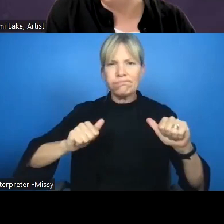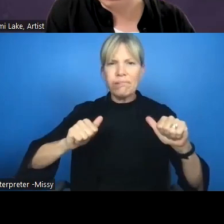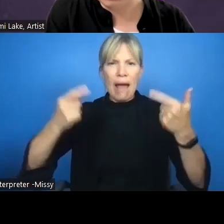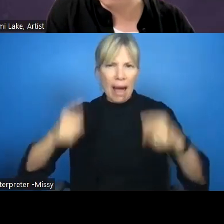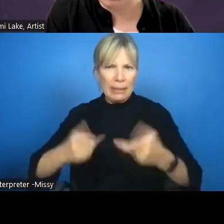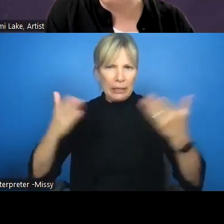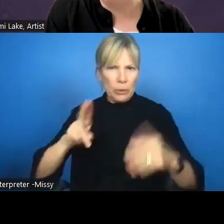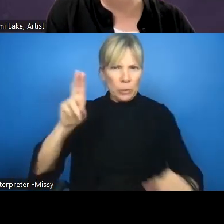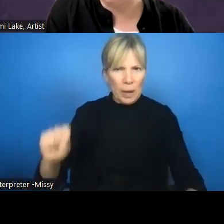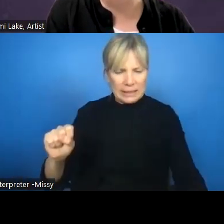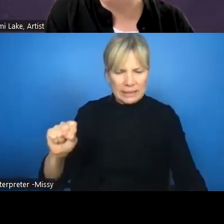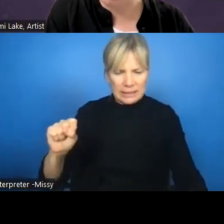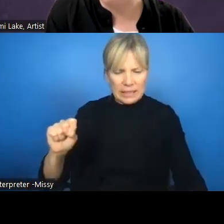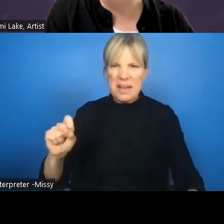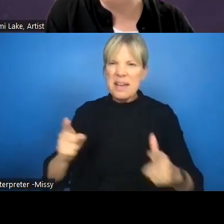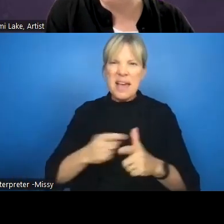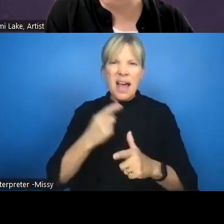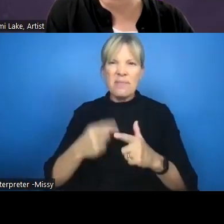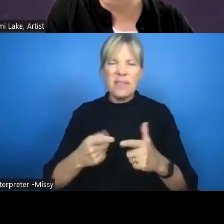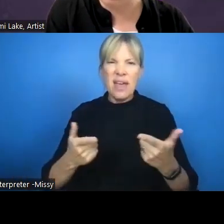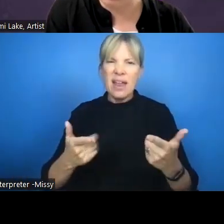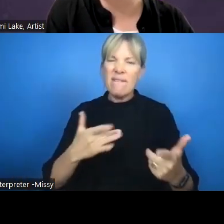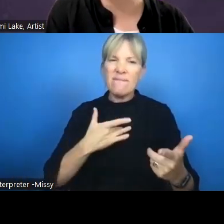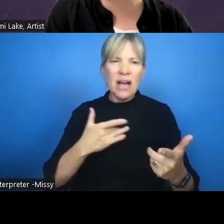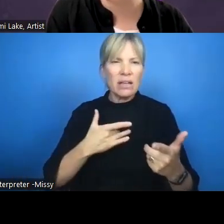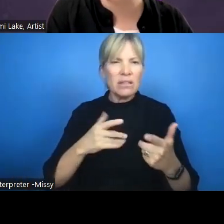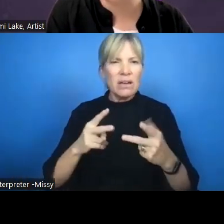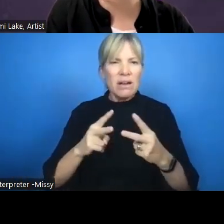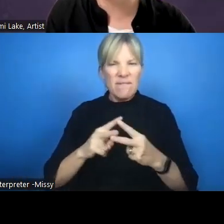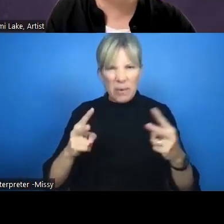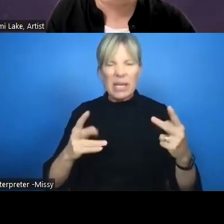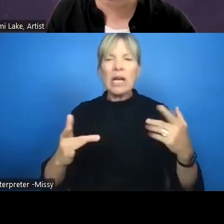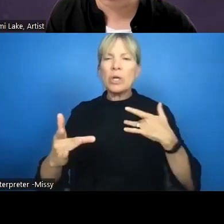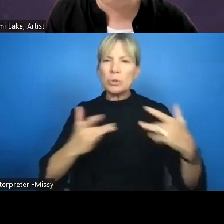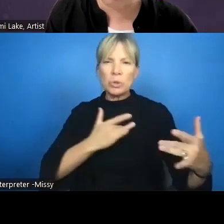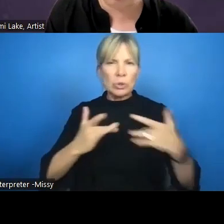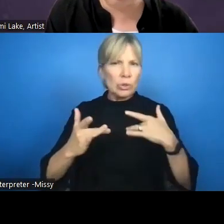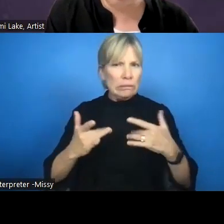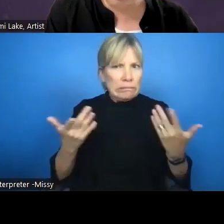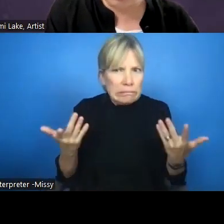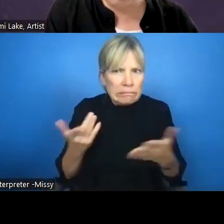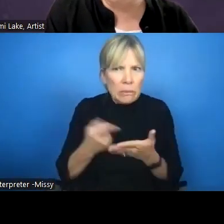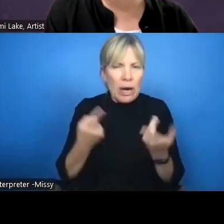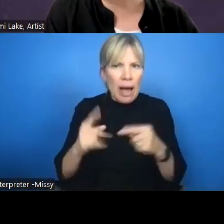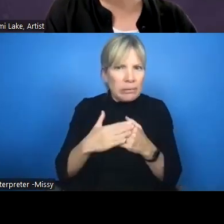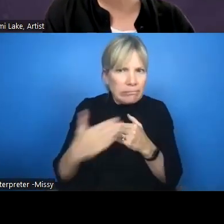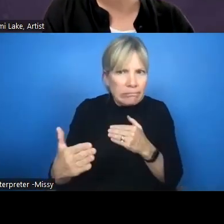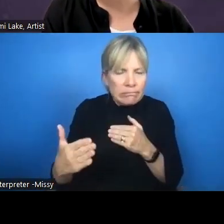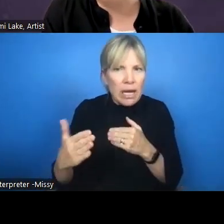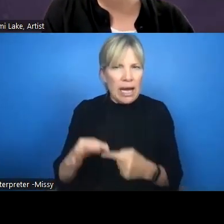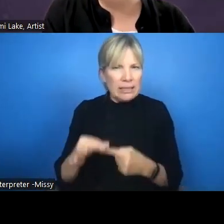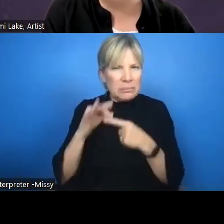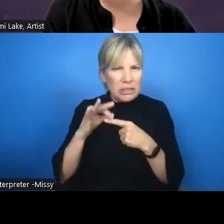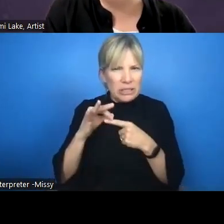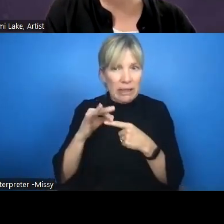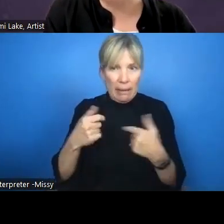United States. And then I felt very concerned about what's going to happen, especially like